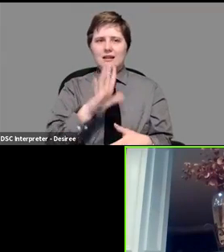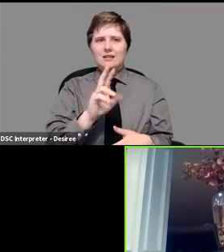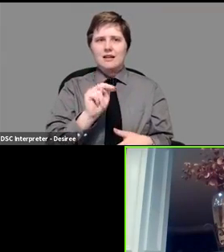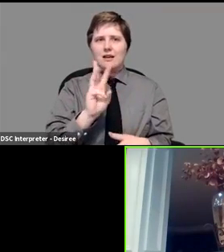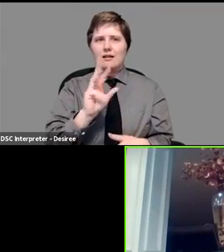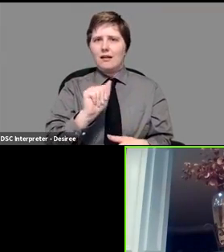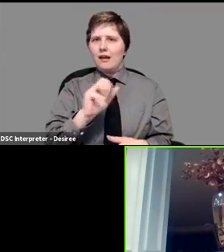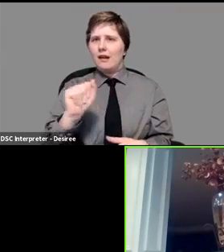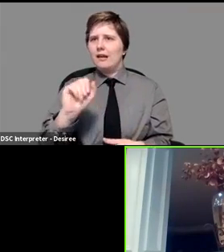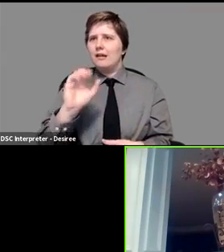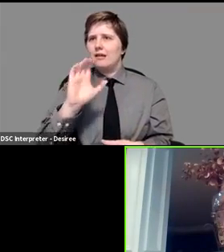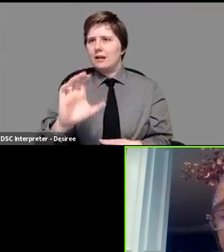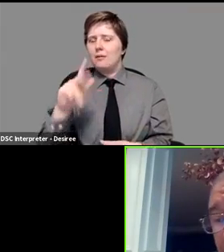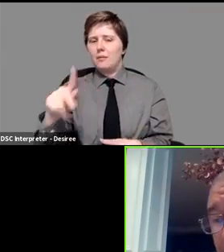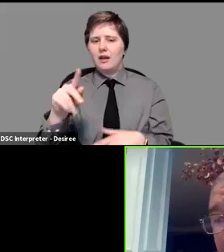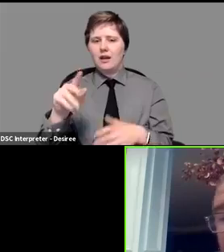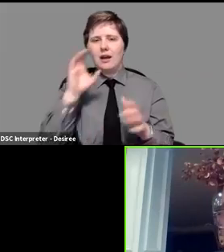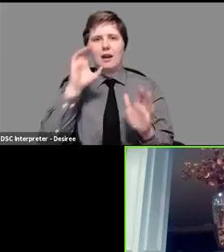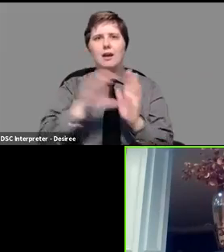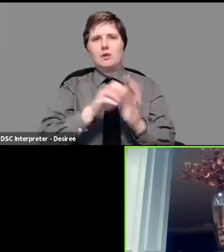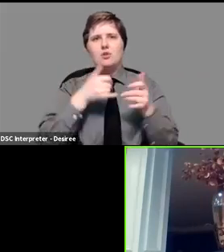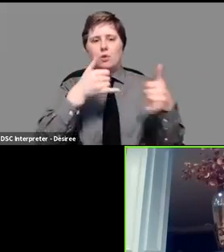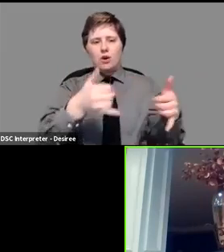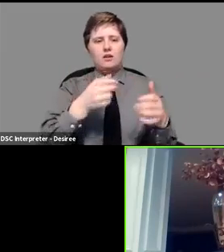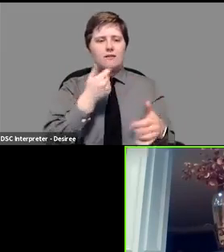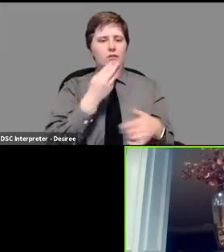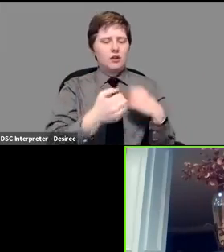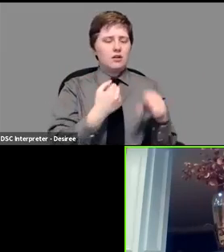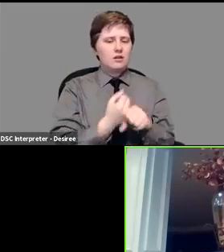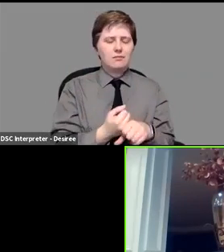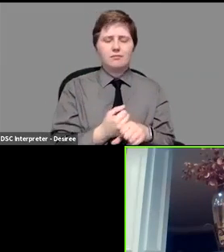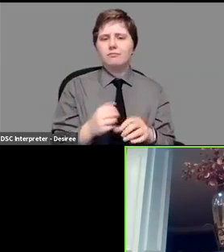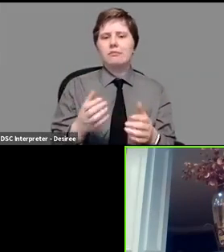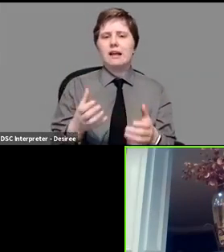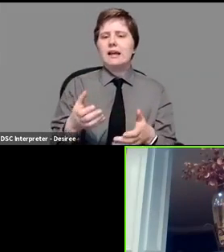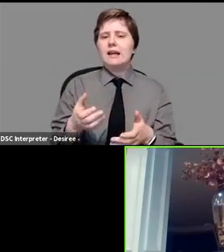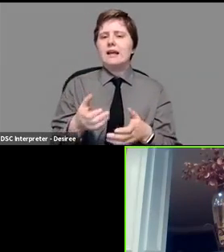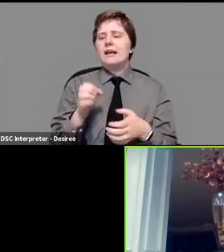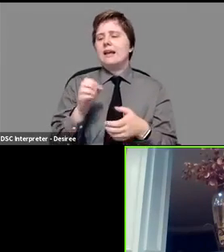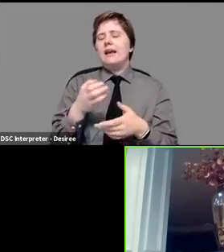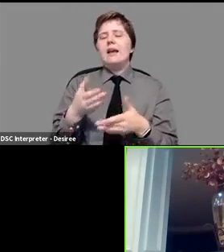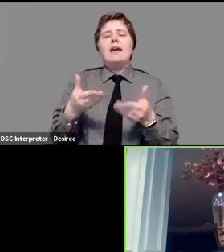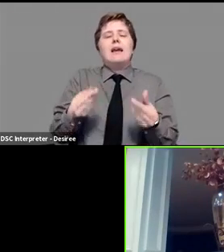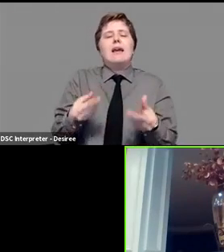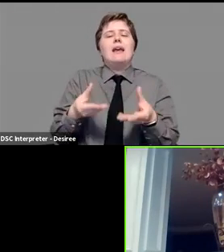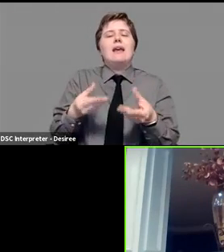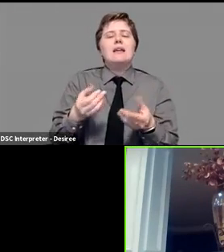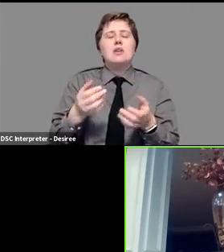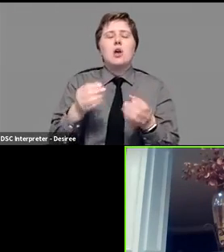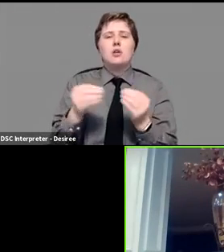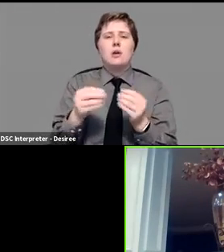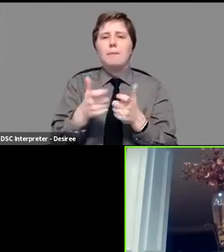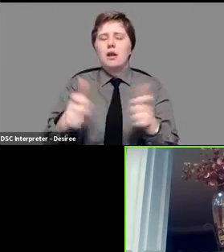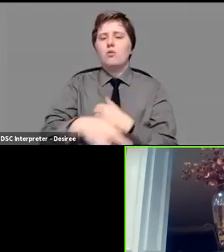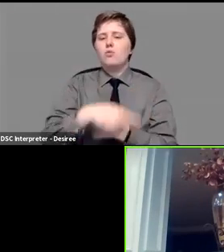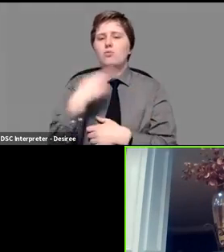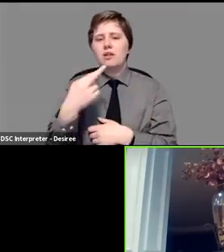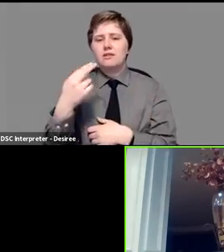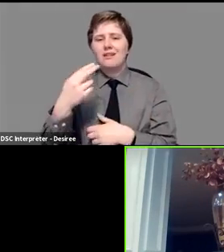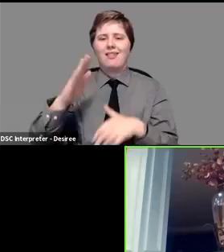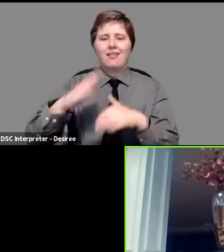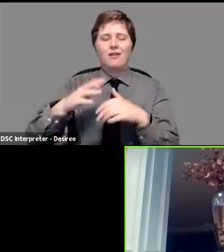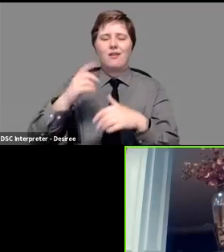Award a couple years ago was that ease is a greater threat to progress than hardship, right? So I'm